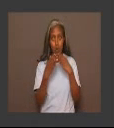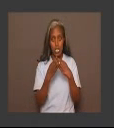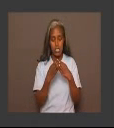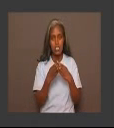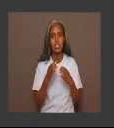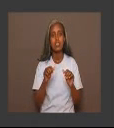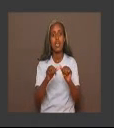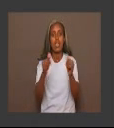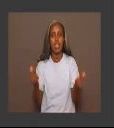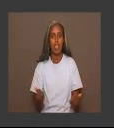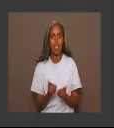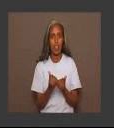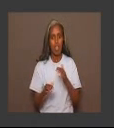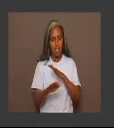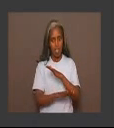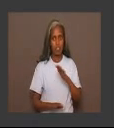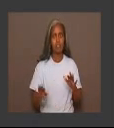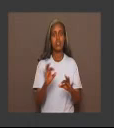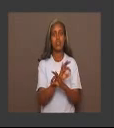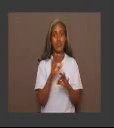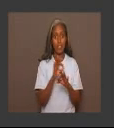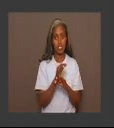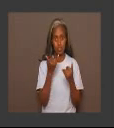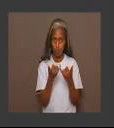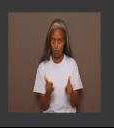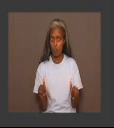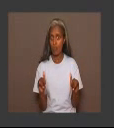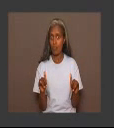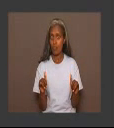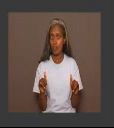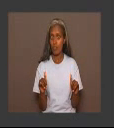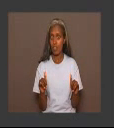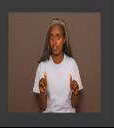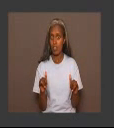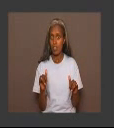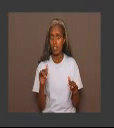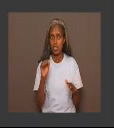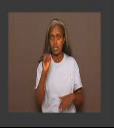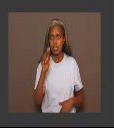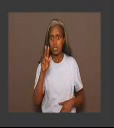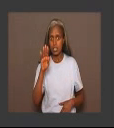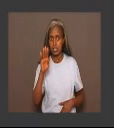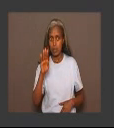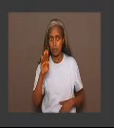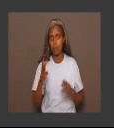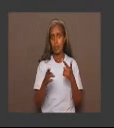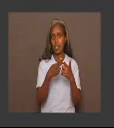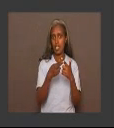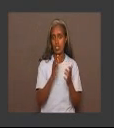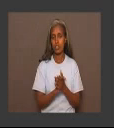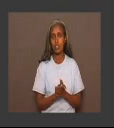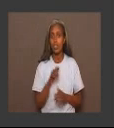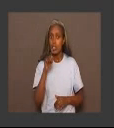area under a function over a set range. It divides